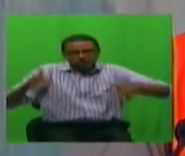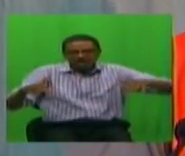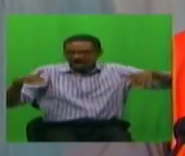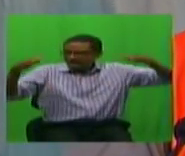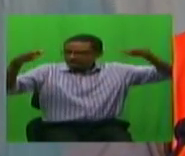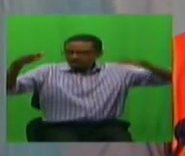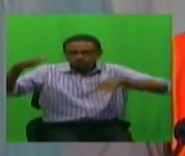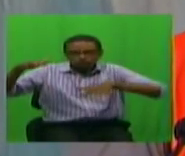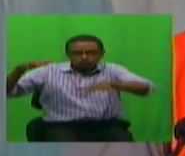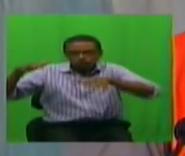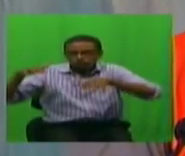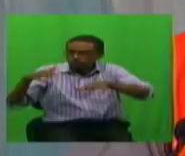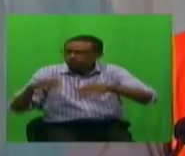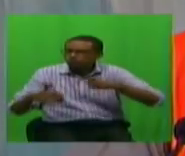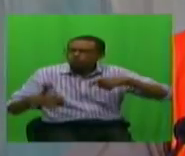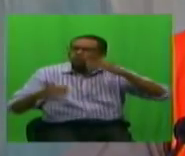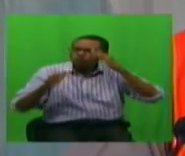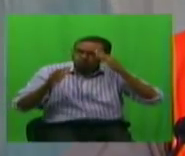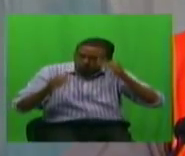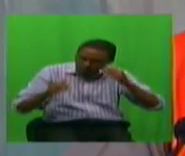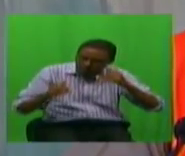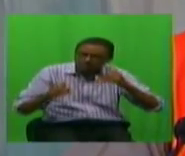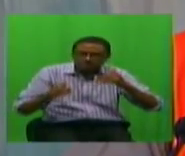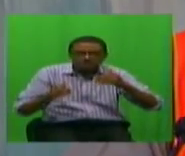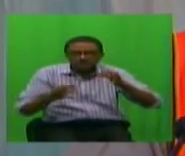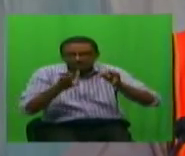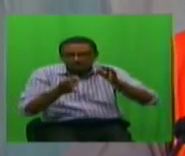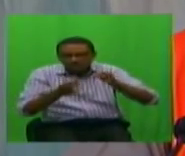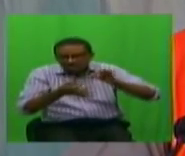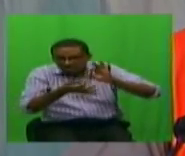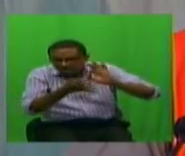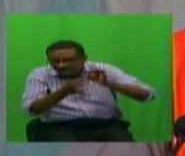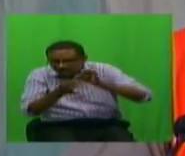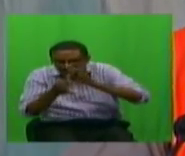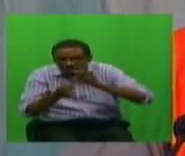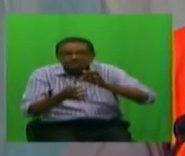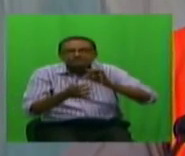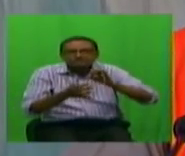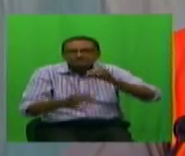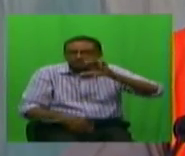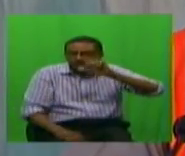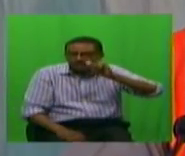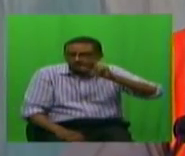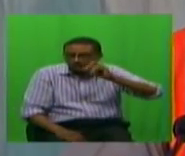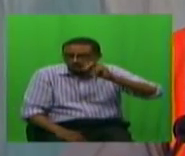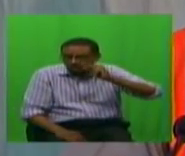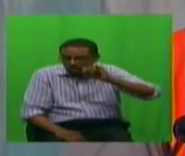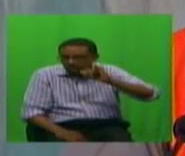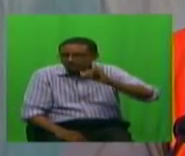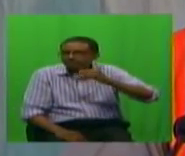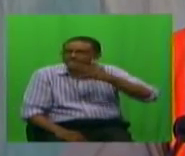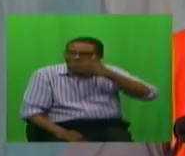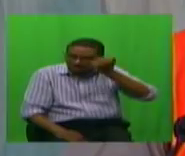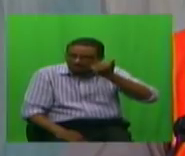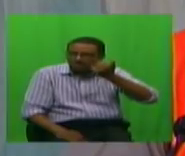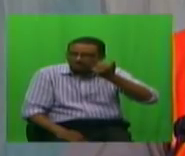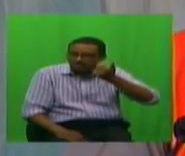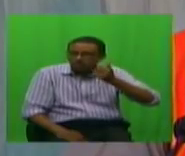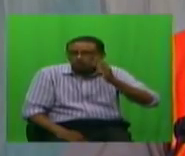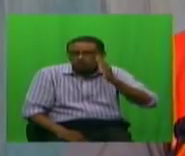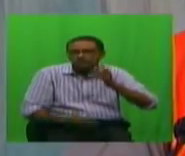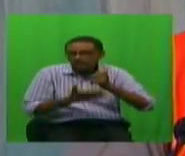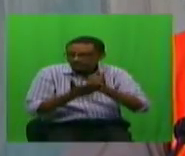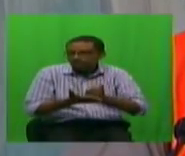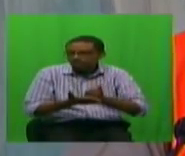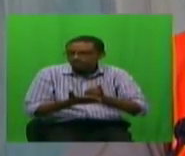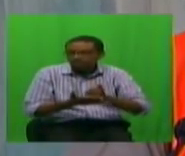make the best out of the Caroni by doing some dredging in the Caroni and rebuilding the banks. That is basically what we're doing. In the Maraval area, we're